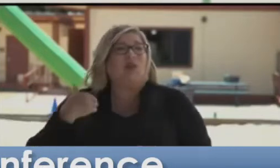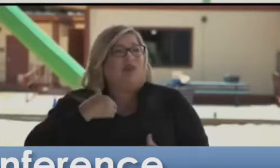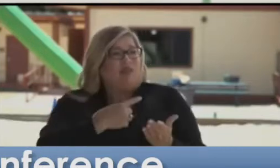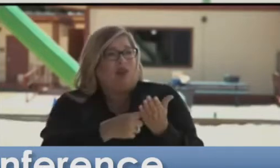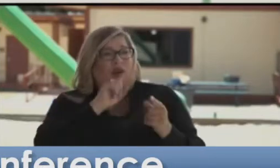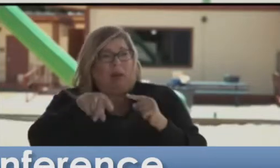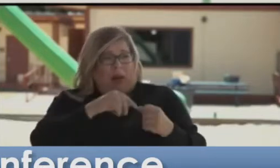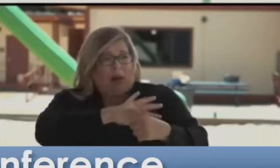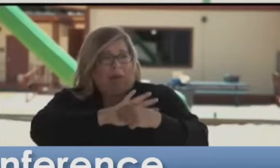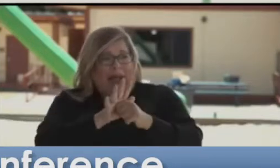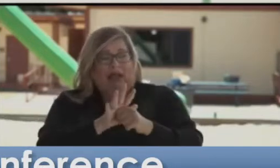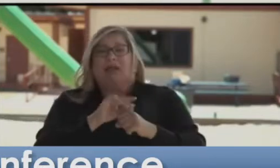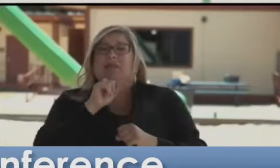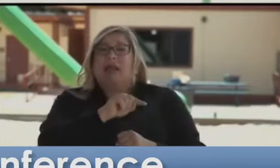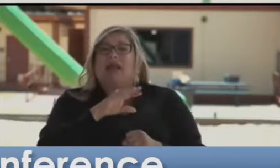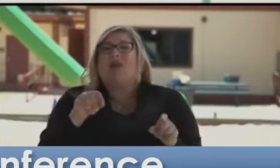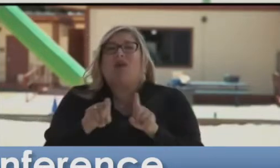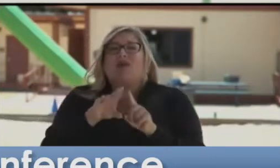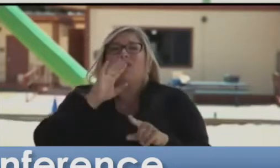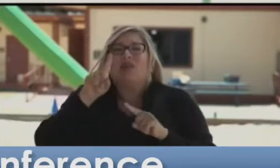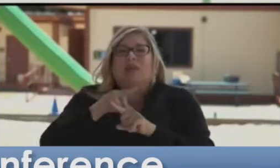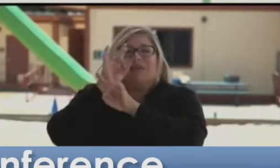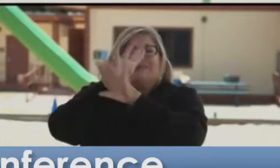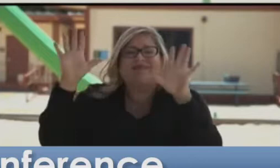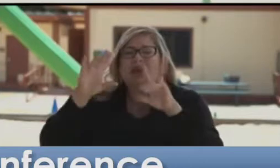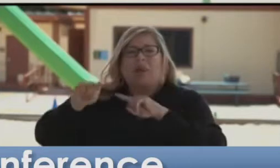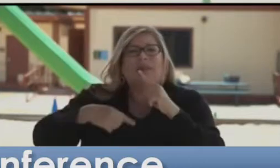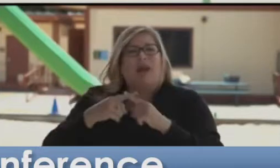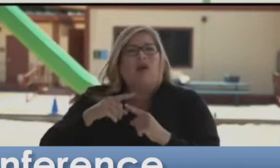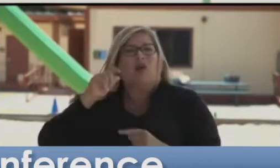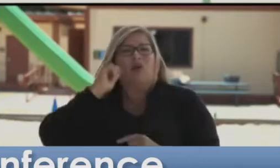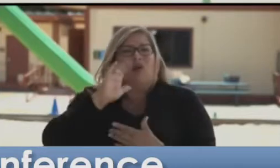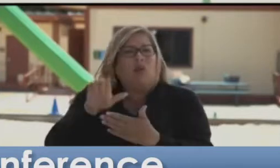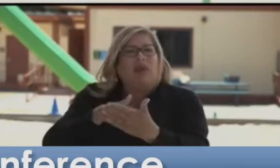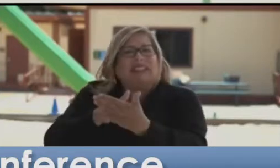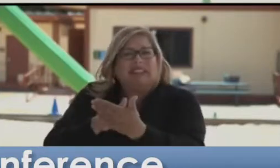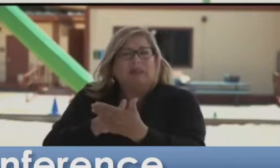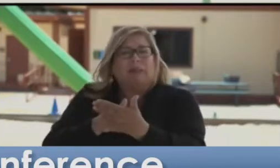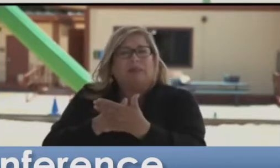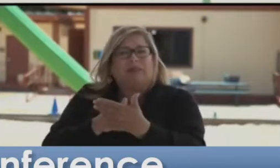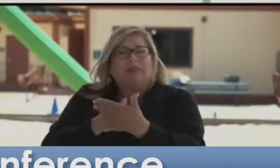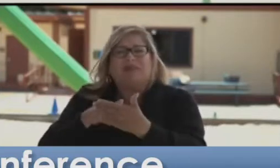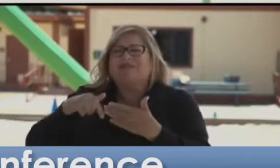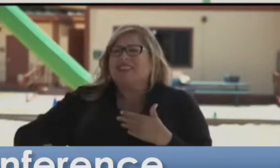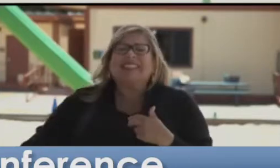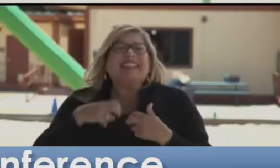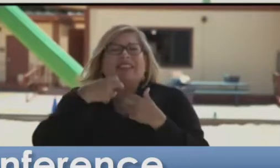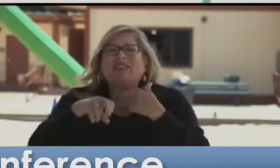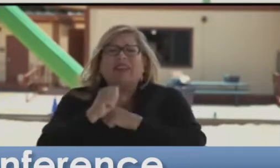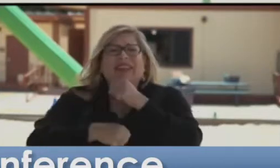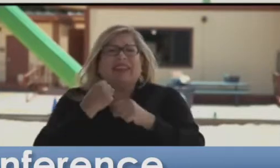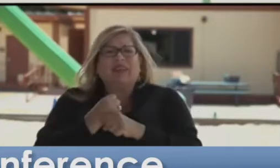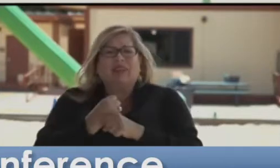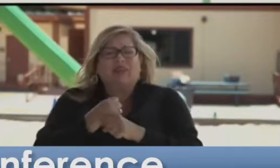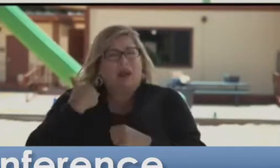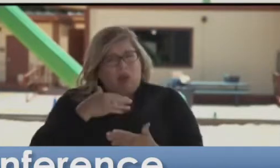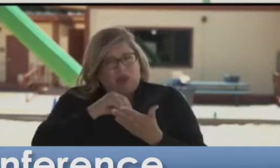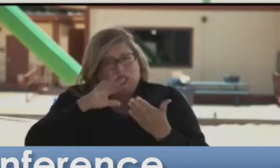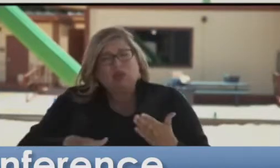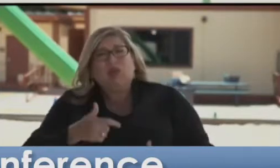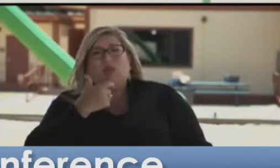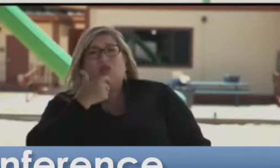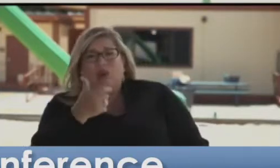about the pandemic of racism. This has been an incredibly difficult year. Our students have watched the murder of George Floyd